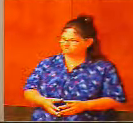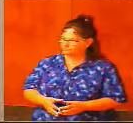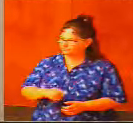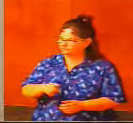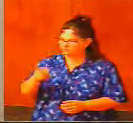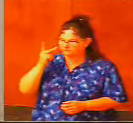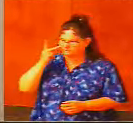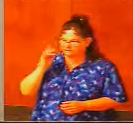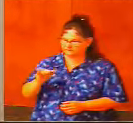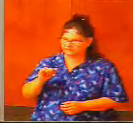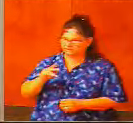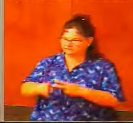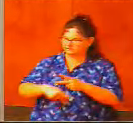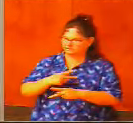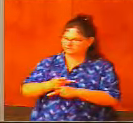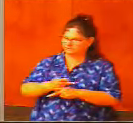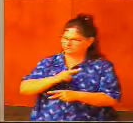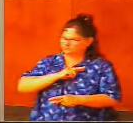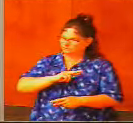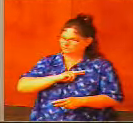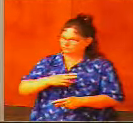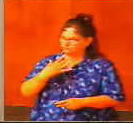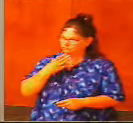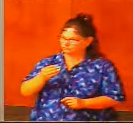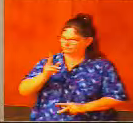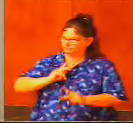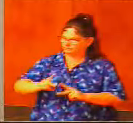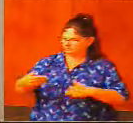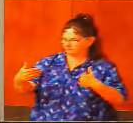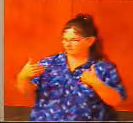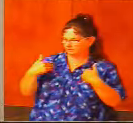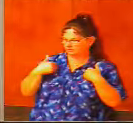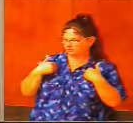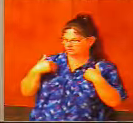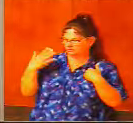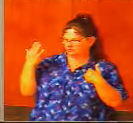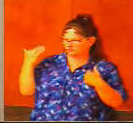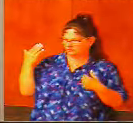You see, that's the kind of religion that the Jews had.